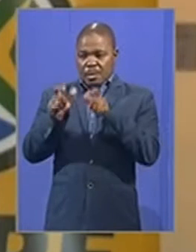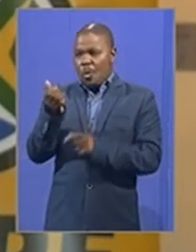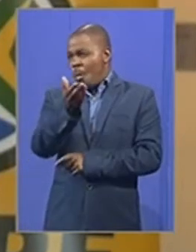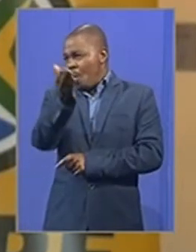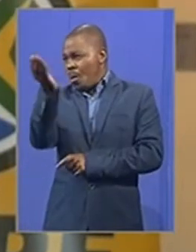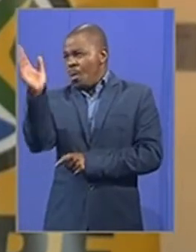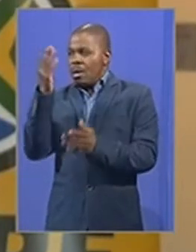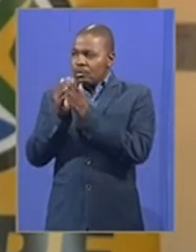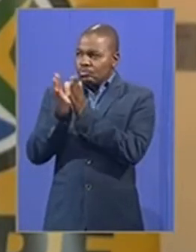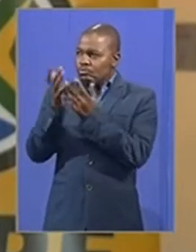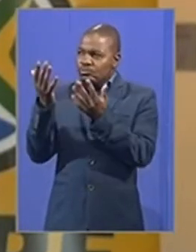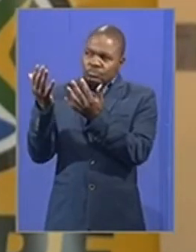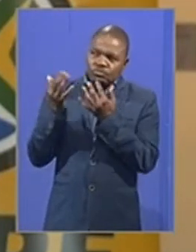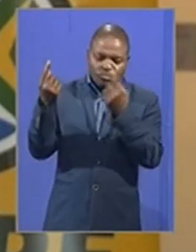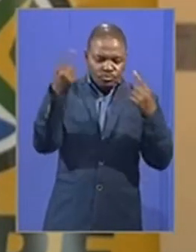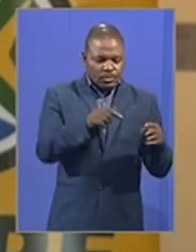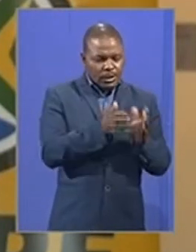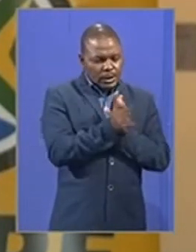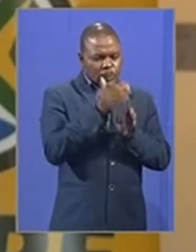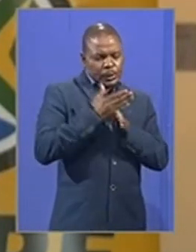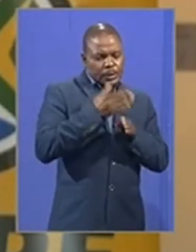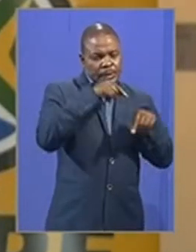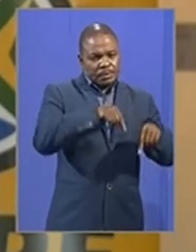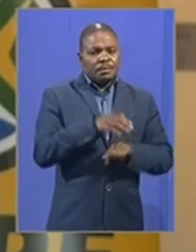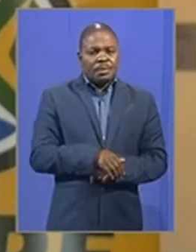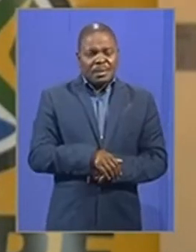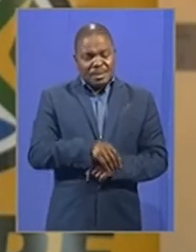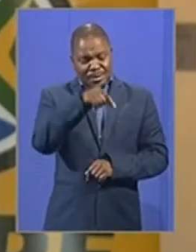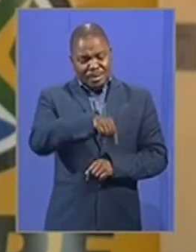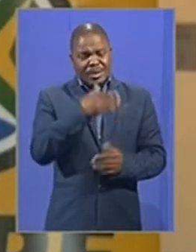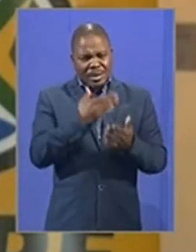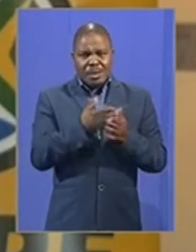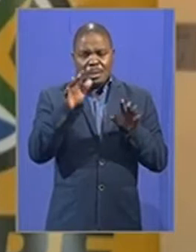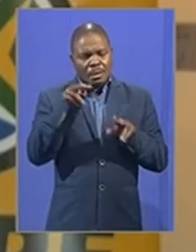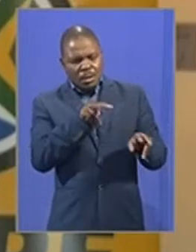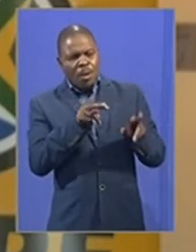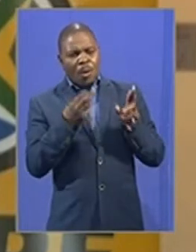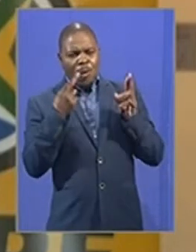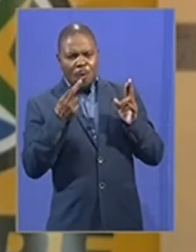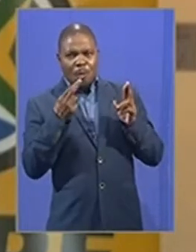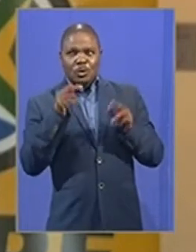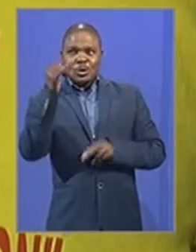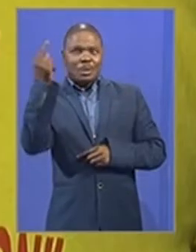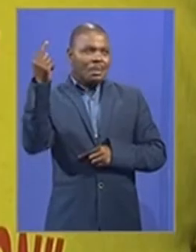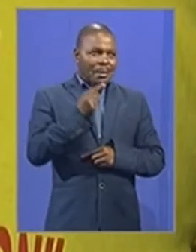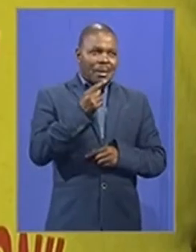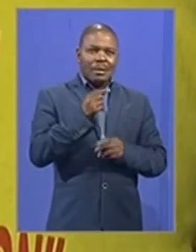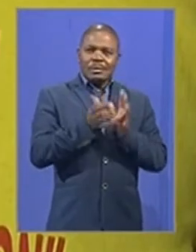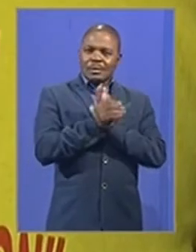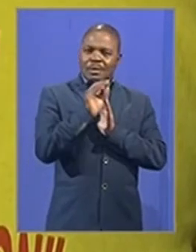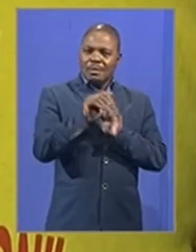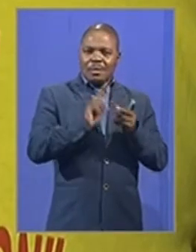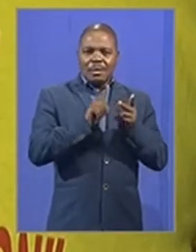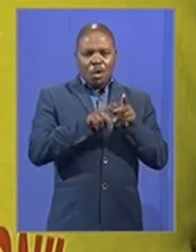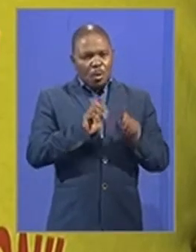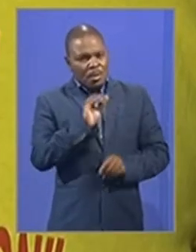everywhere to come and provide skills, get jobs. It can once again provide that hope, that dream of coming to Johannesburg and being able to